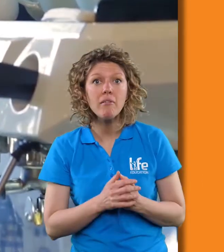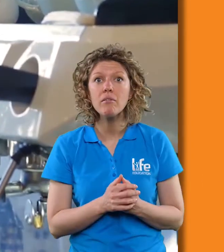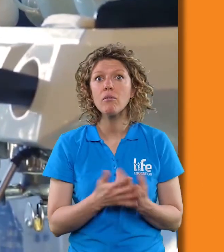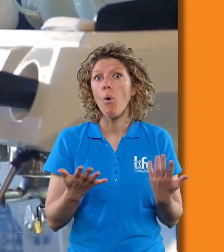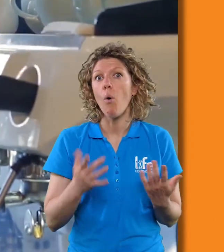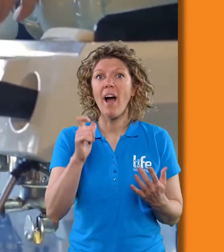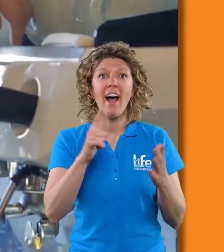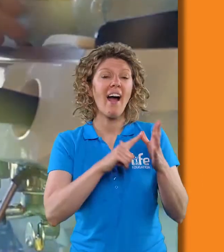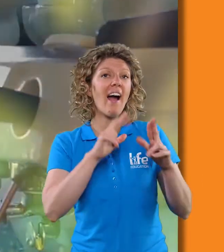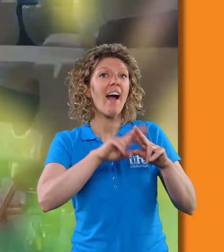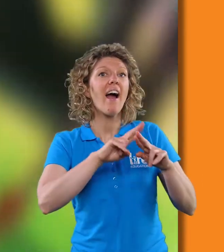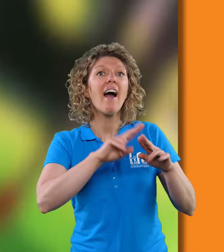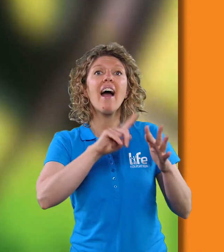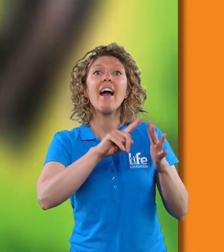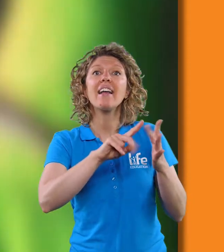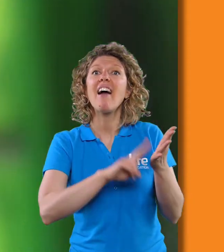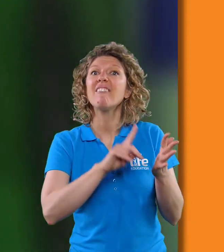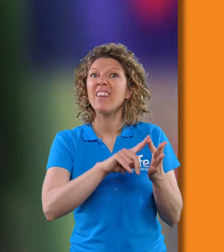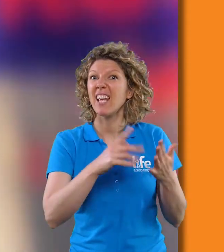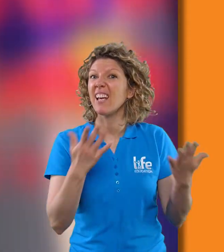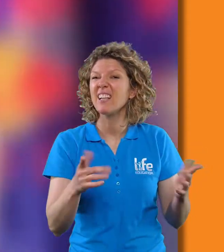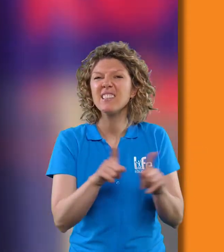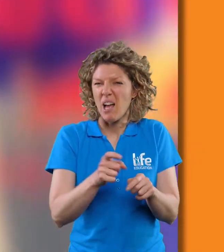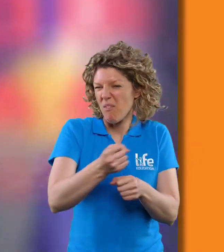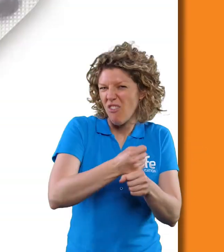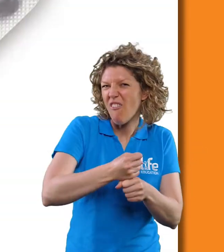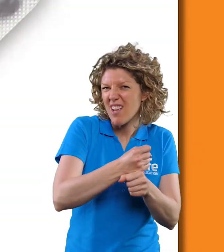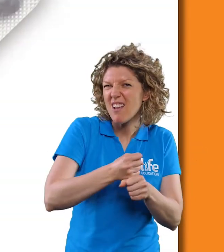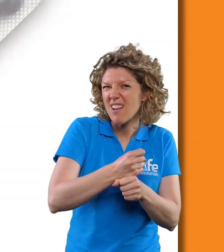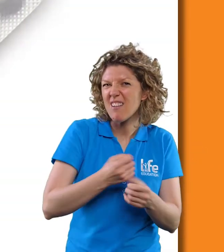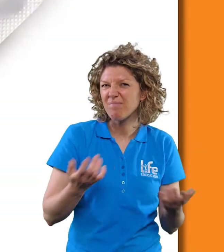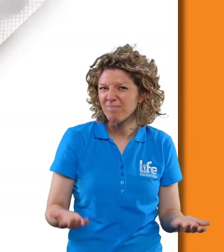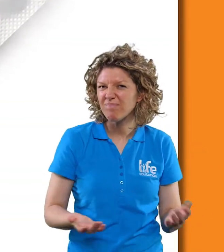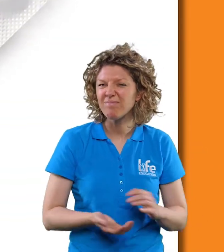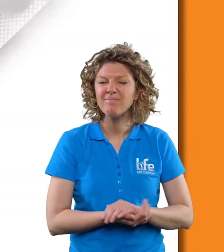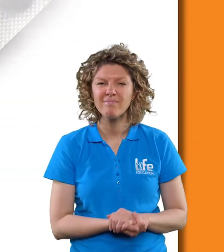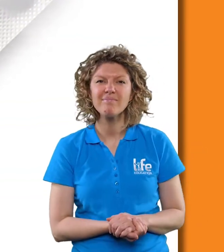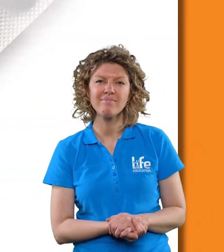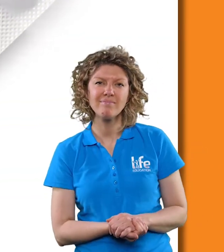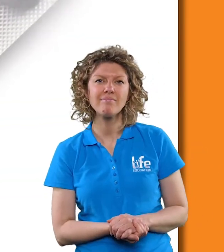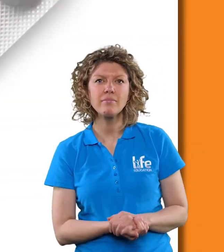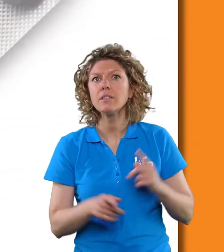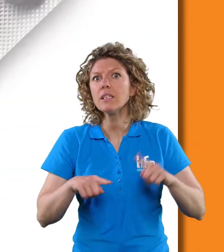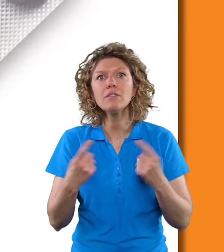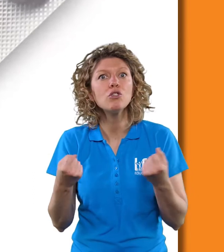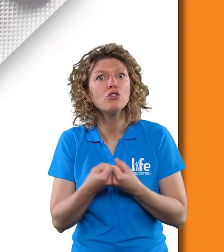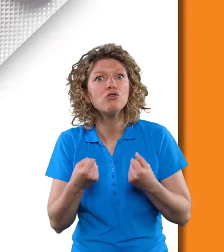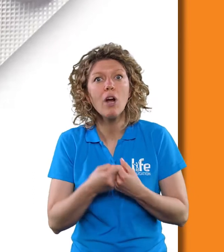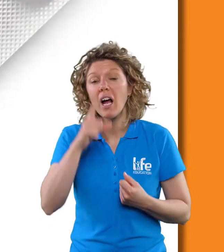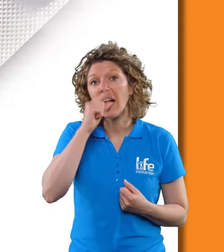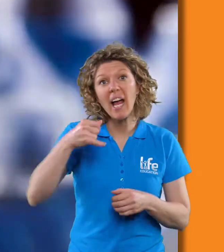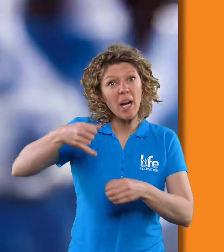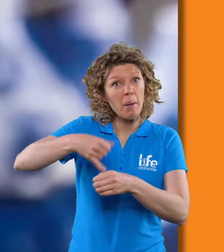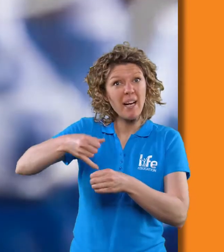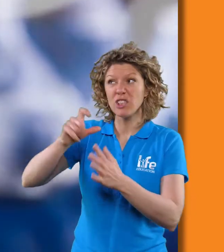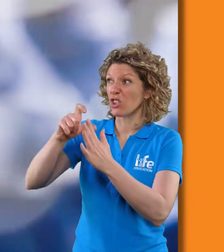coffee, tea, and energy drinks. Other stimulant drugs are available as prescription medicine and come in tablets